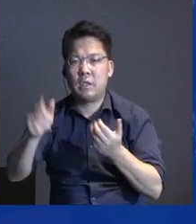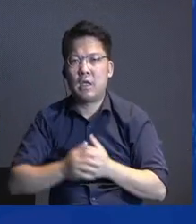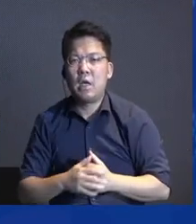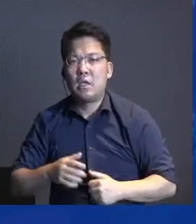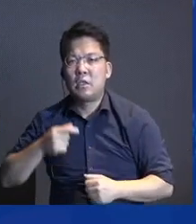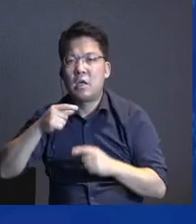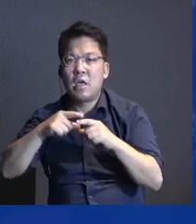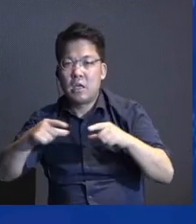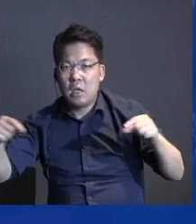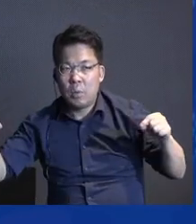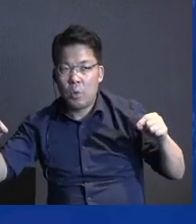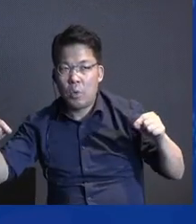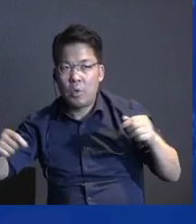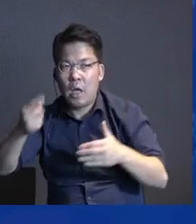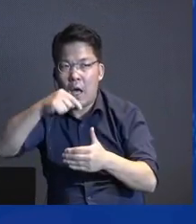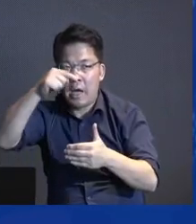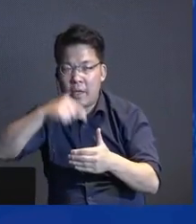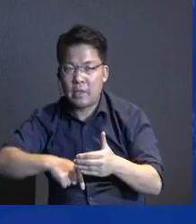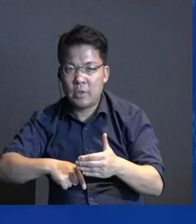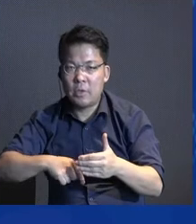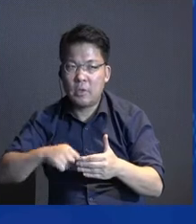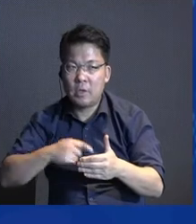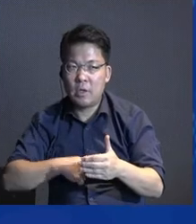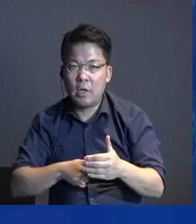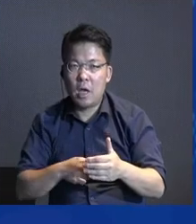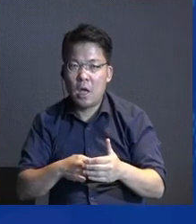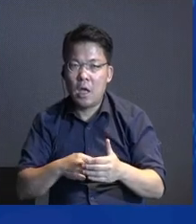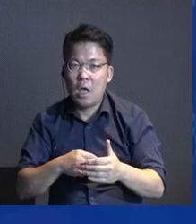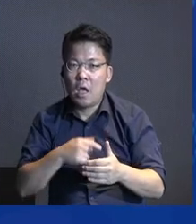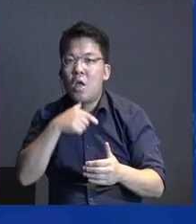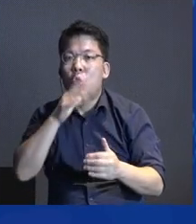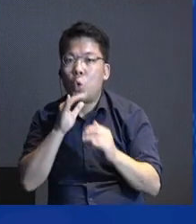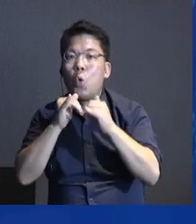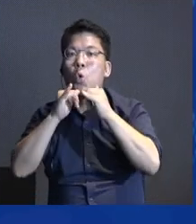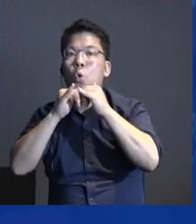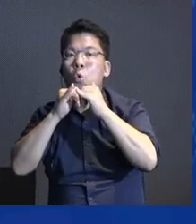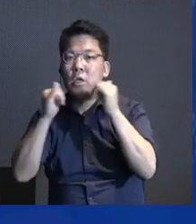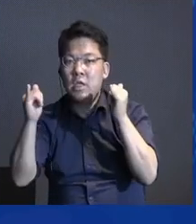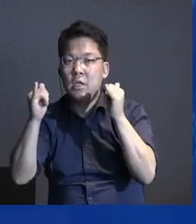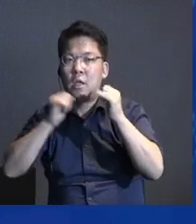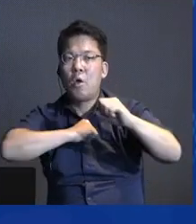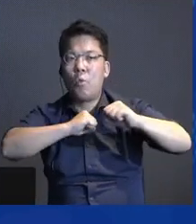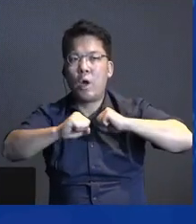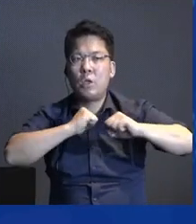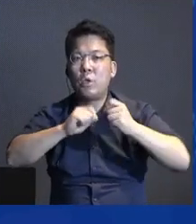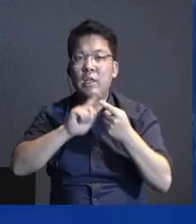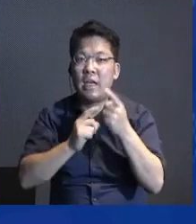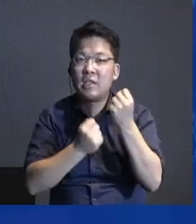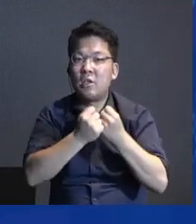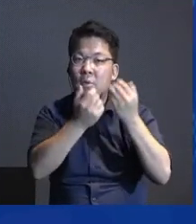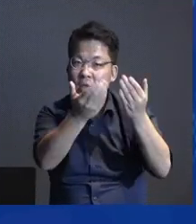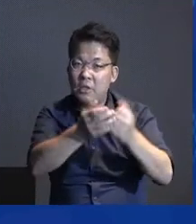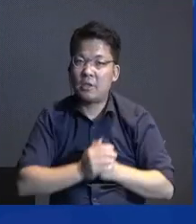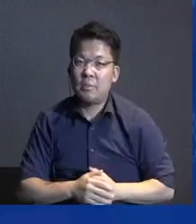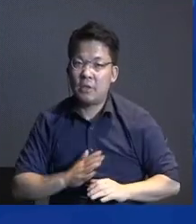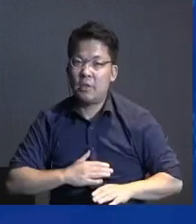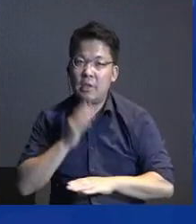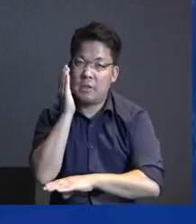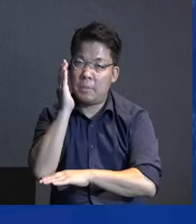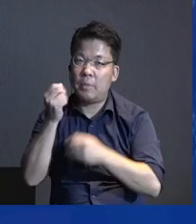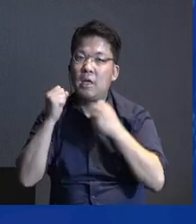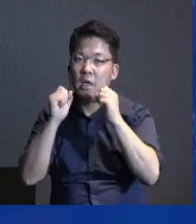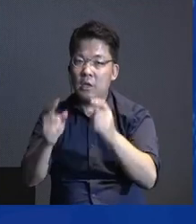the human rights of elderly persons. So thank you for listening. Thank you. Thank you for